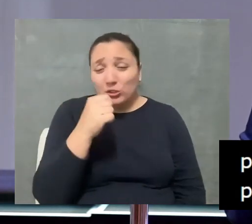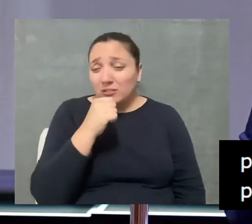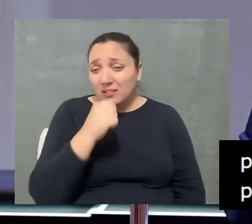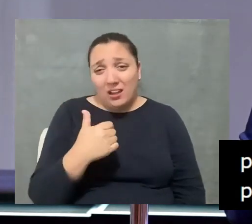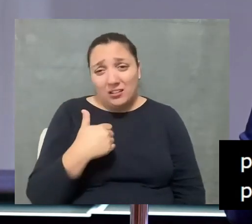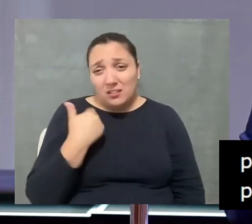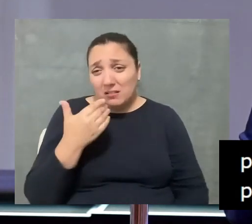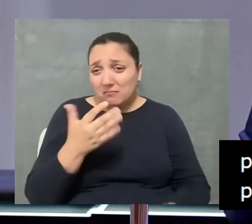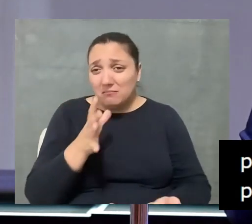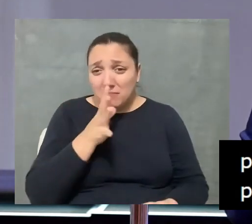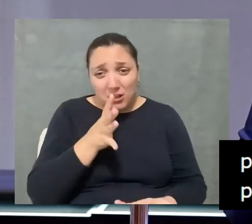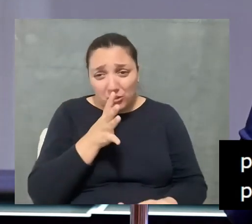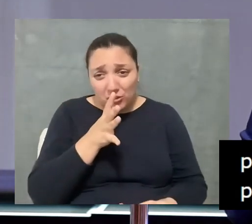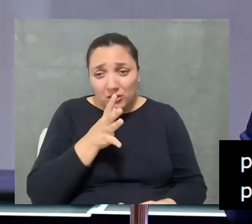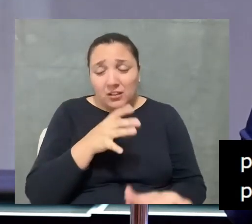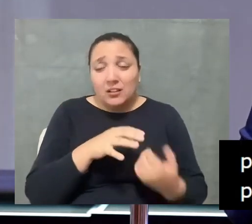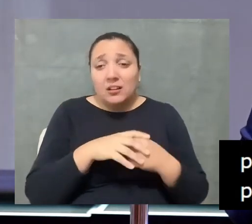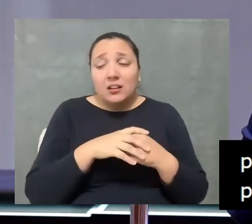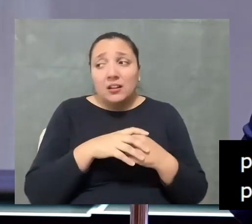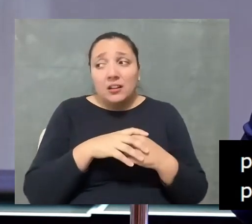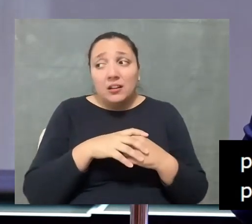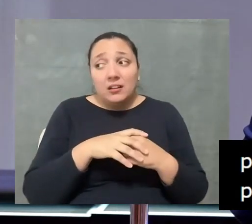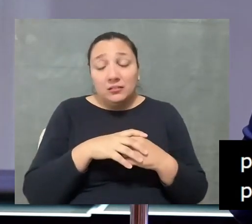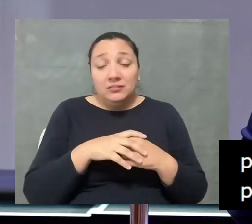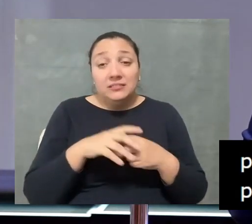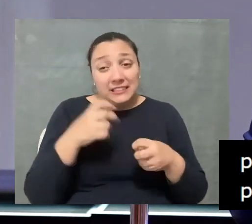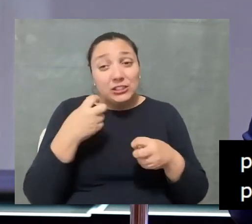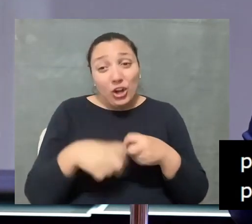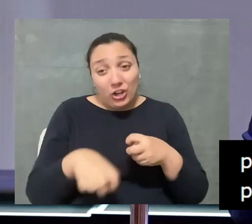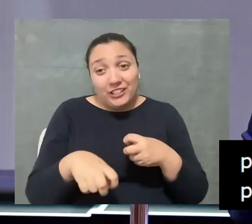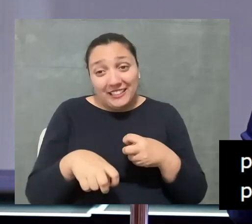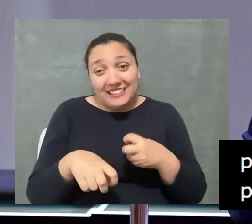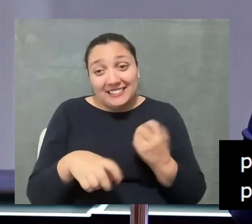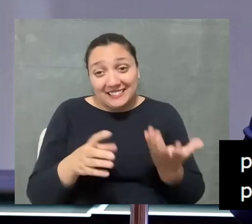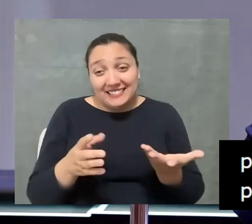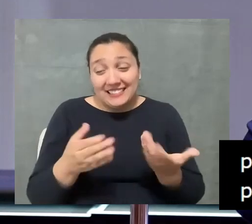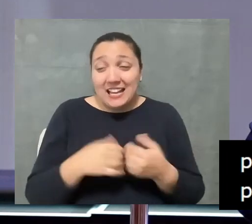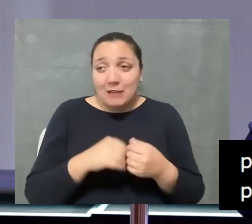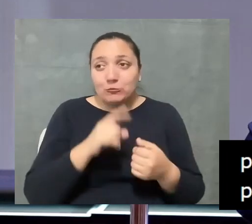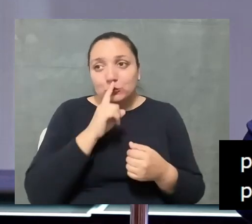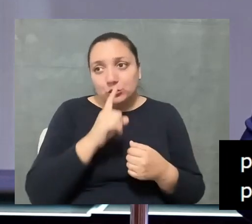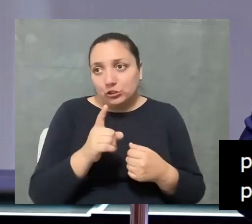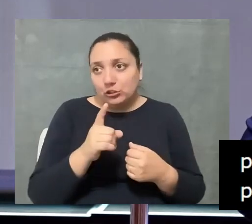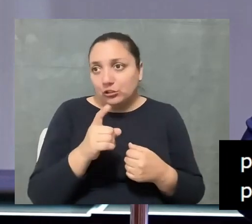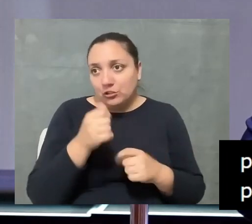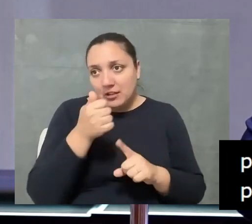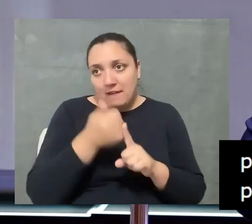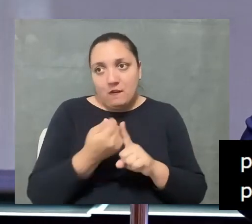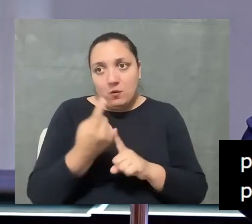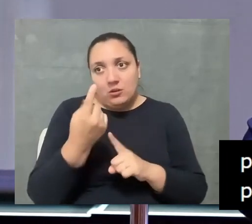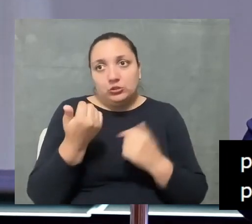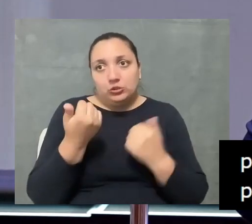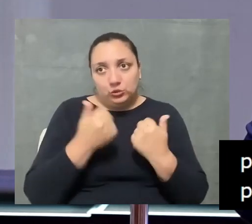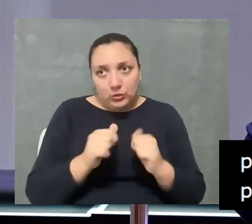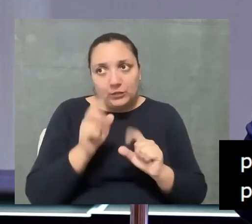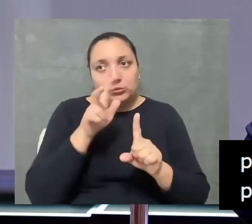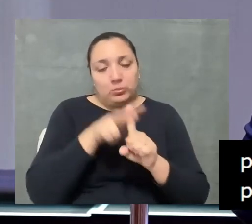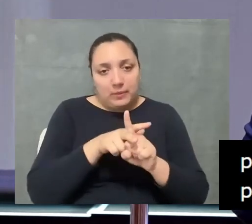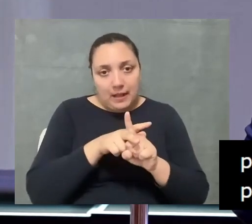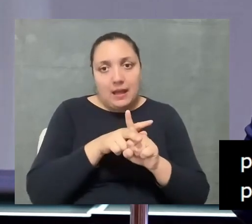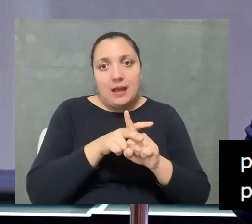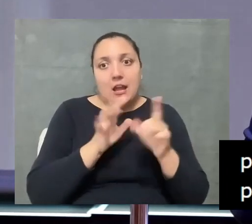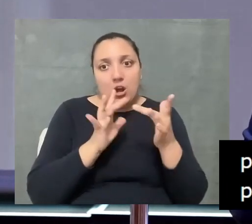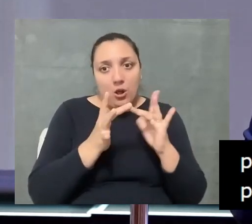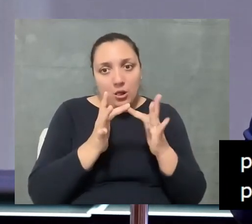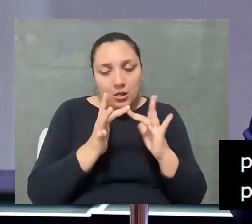hard. I'm pretty sure every one of us has tried to apply for a job or something online, and it is a bit of a trial to do